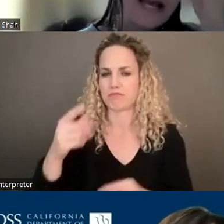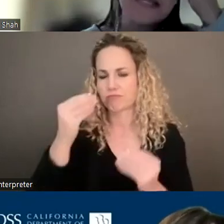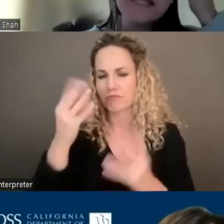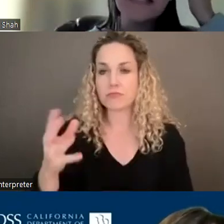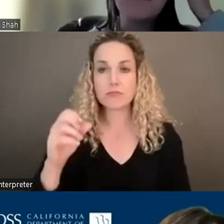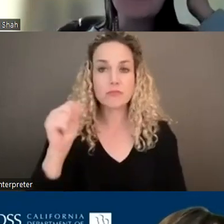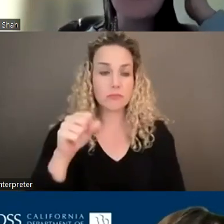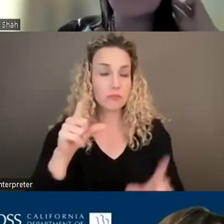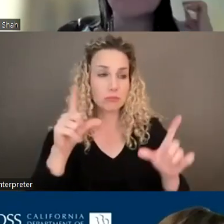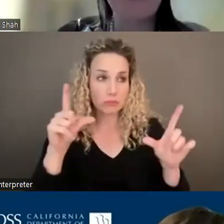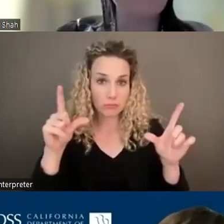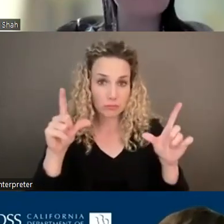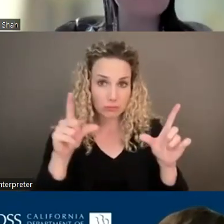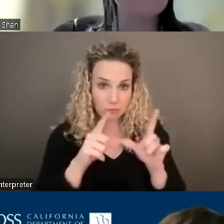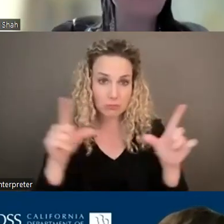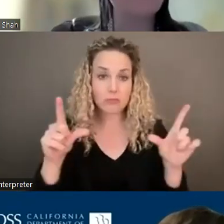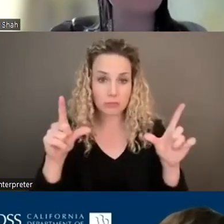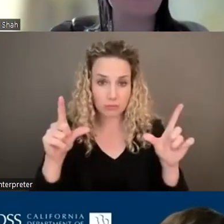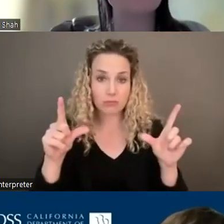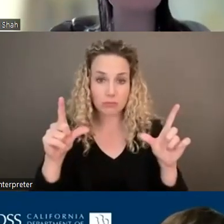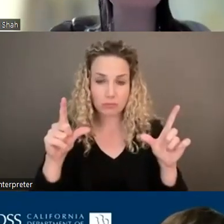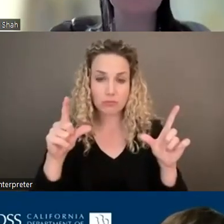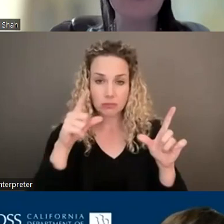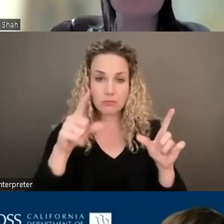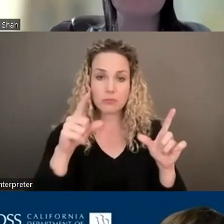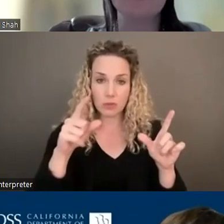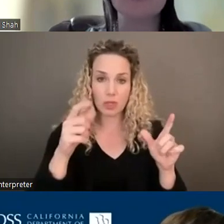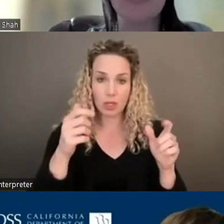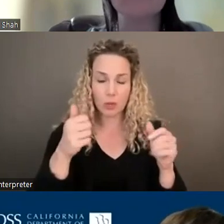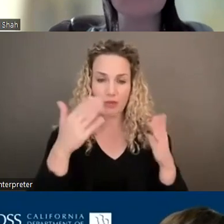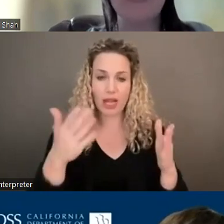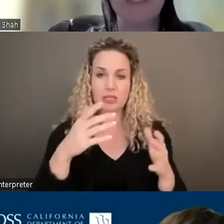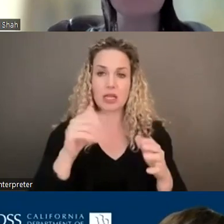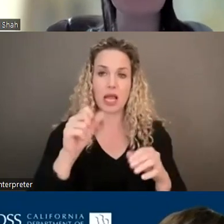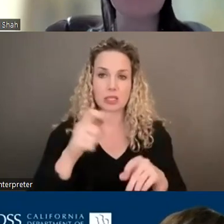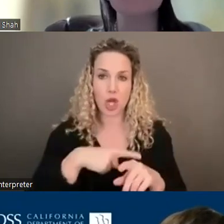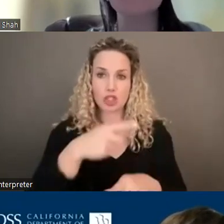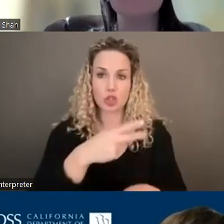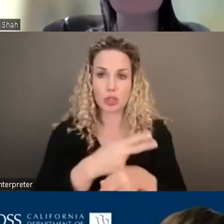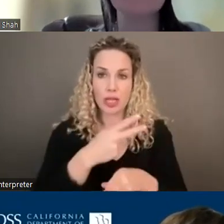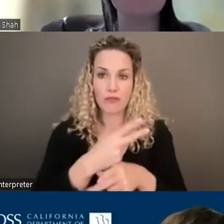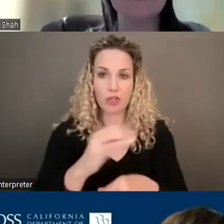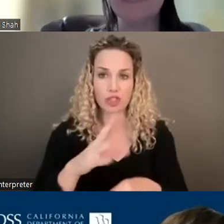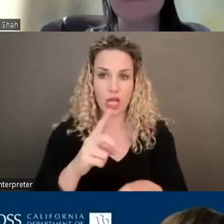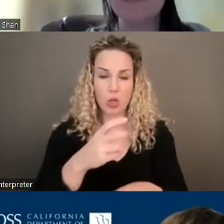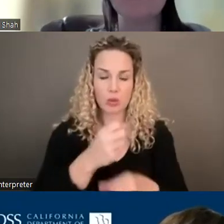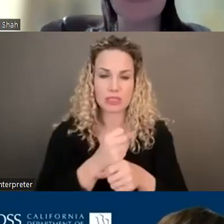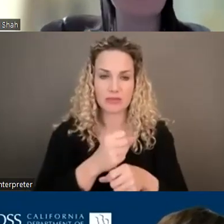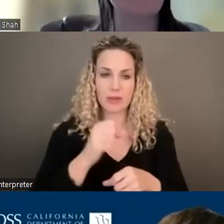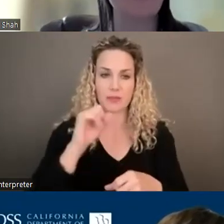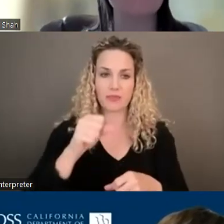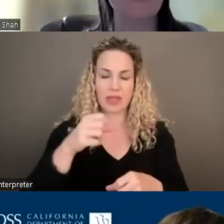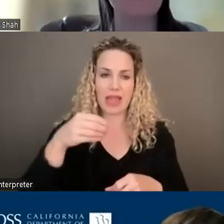Yes, licensed exempt providers are eligible as long as you cared for a child receiving a subsidy in the